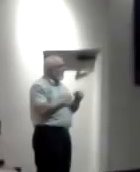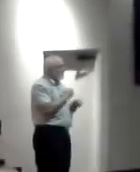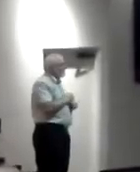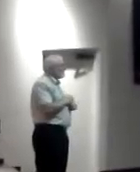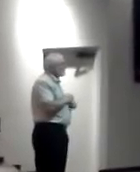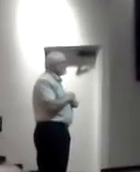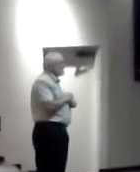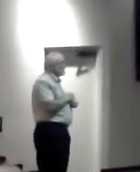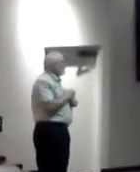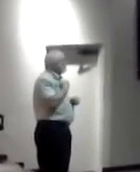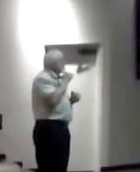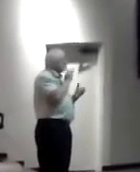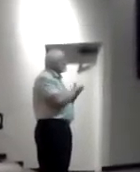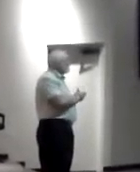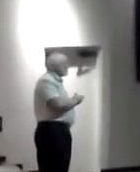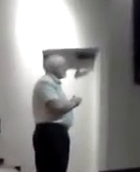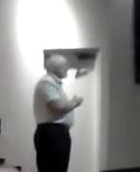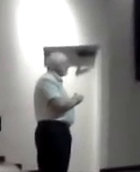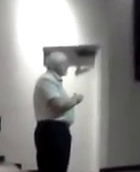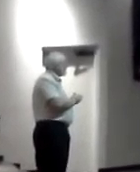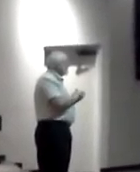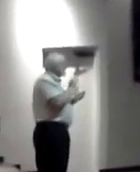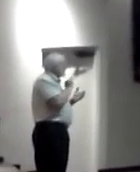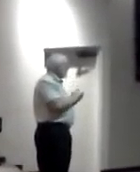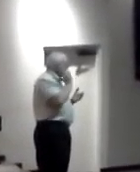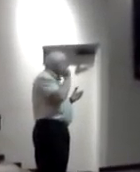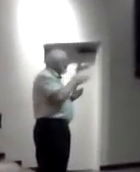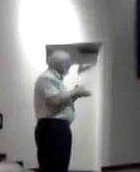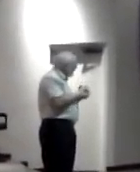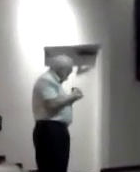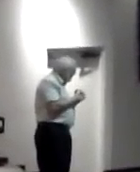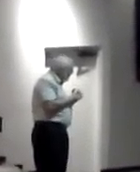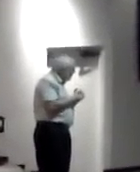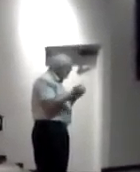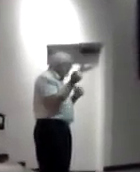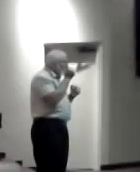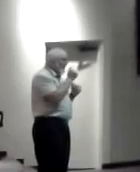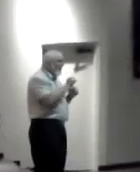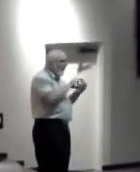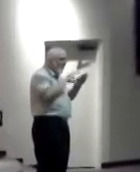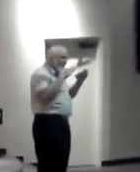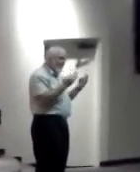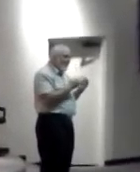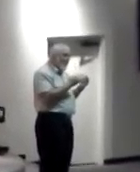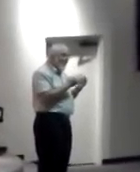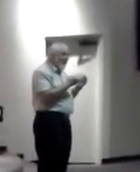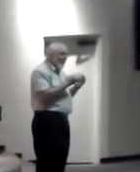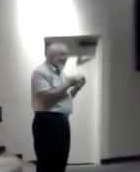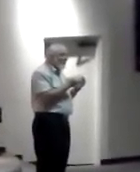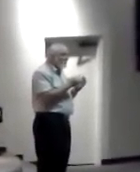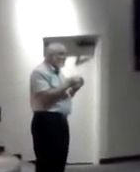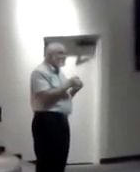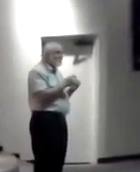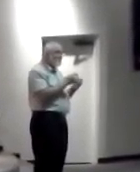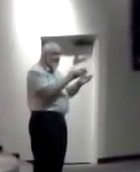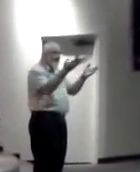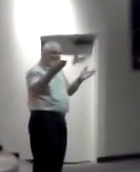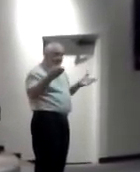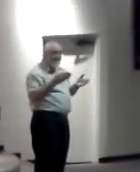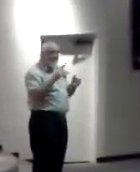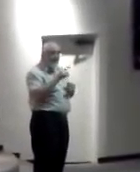And I believe that that will help any family, including Palo Verde, be what God wants us to